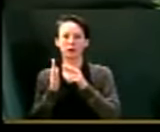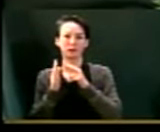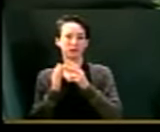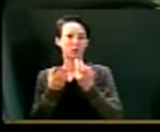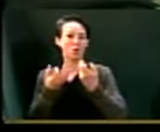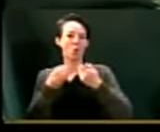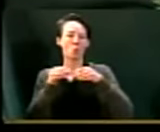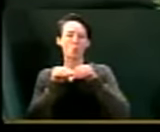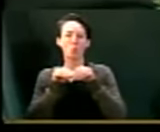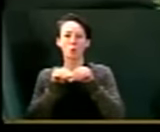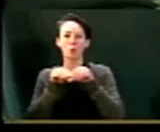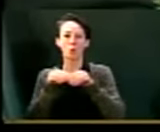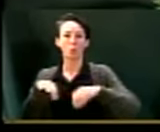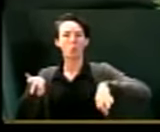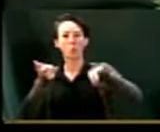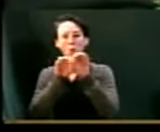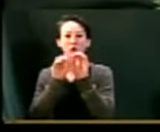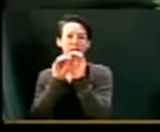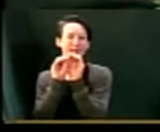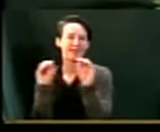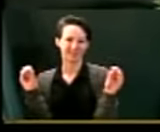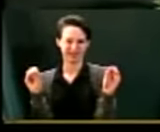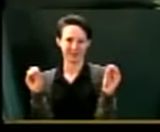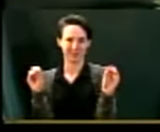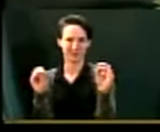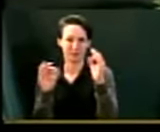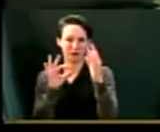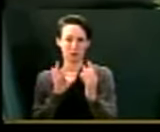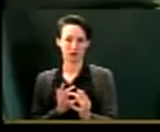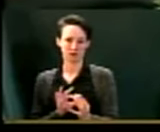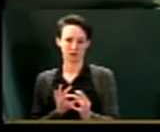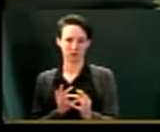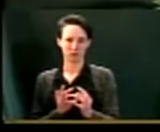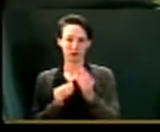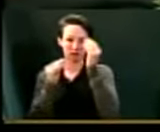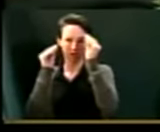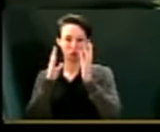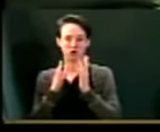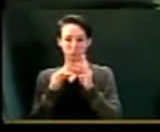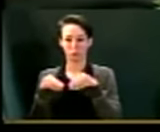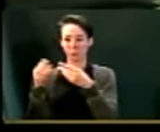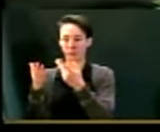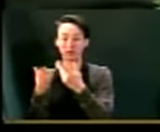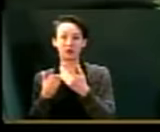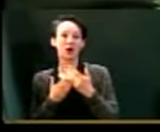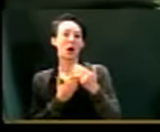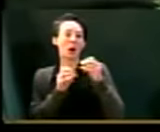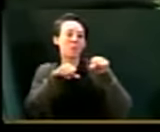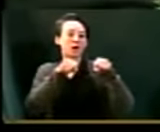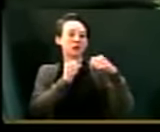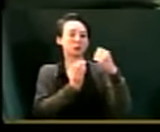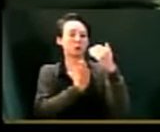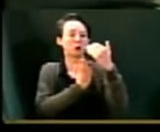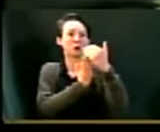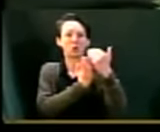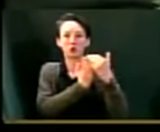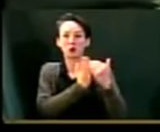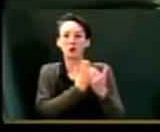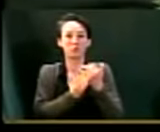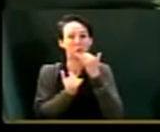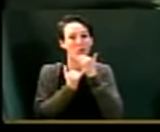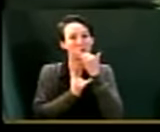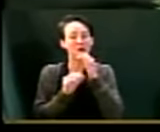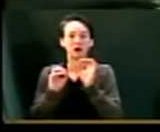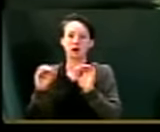been given. What they have is a list of possible options of things that they might have done wrong. It has nothing to do with